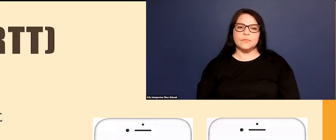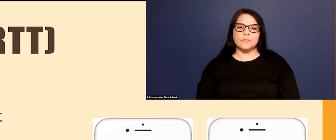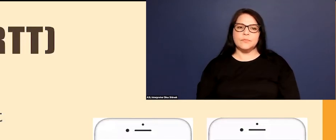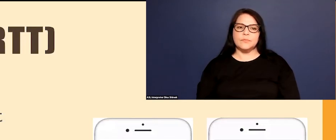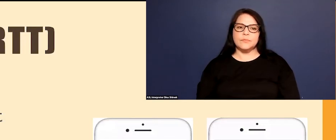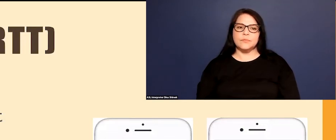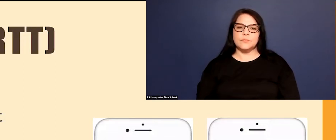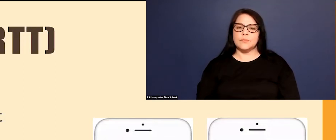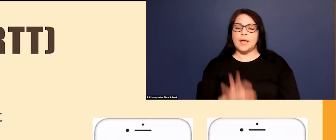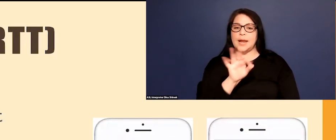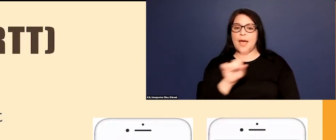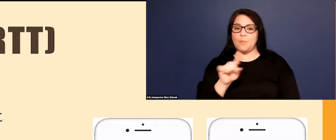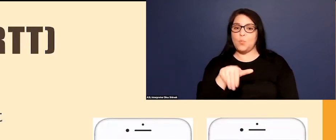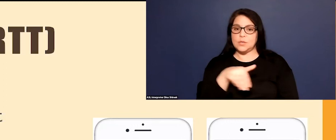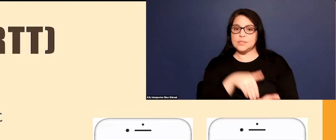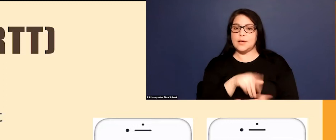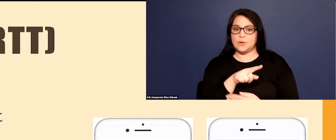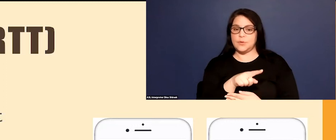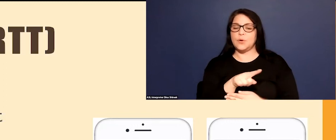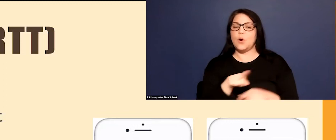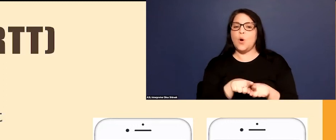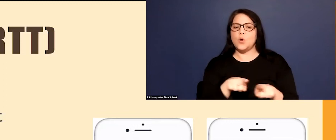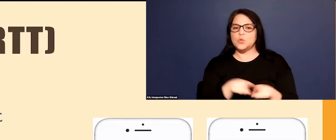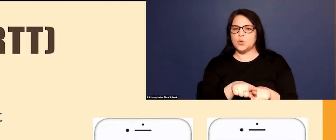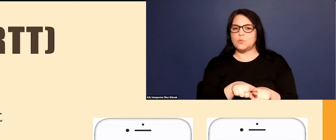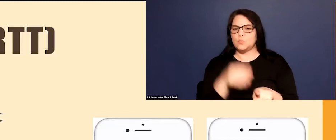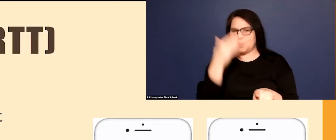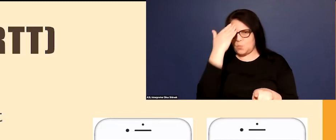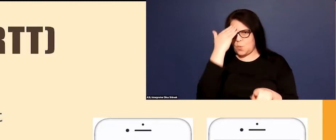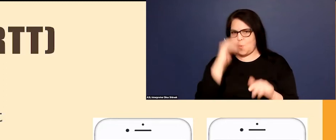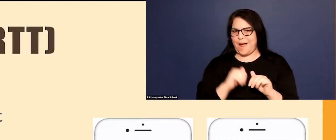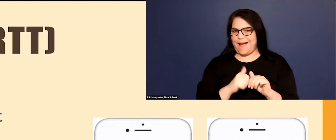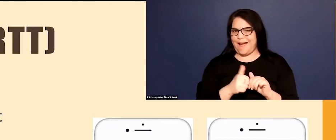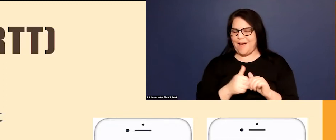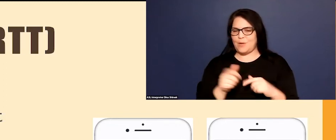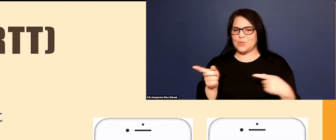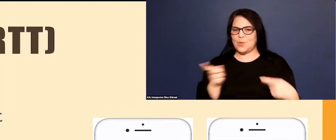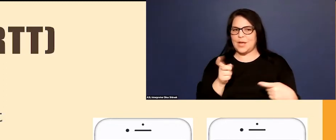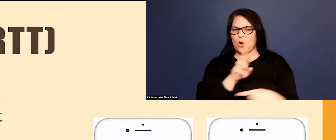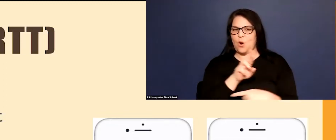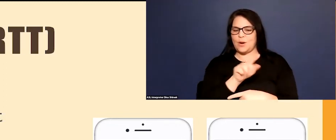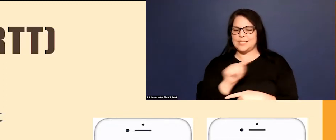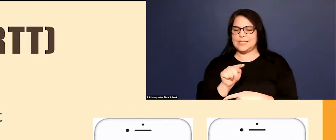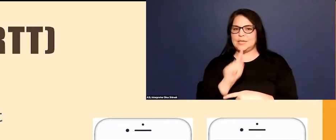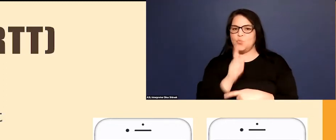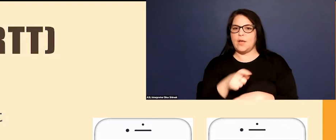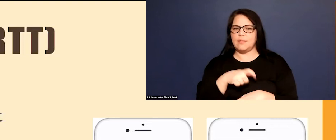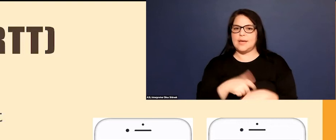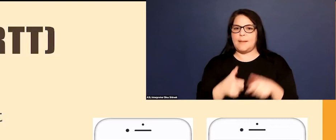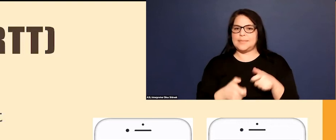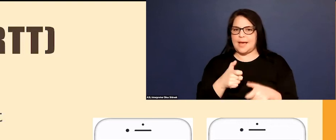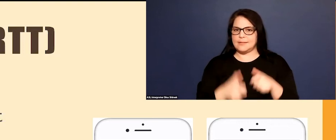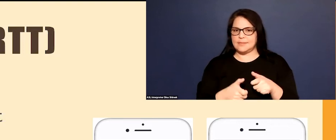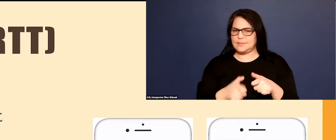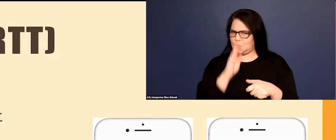Our 911 Center is also equipped to handle real-time text